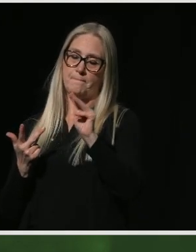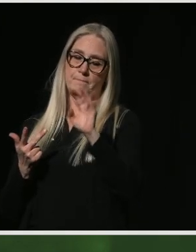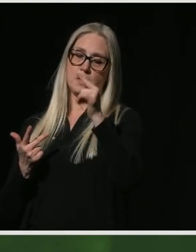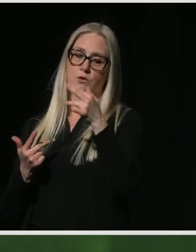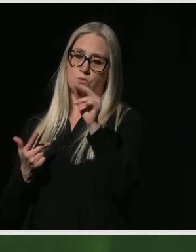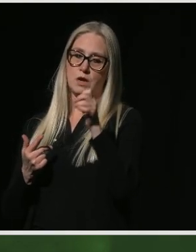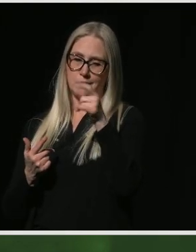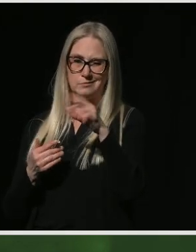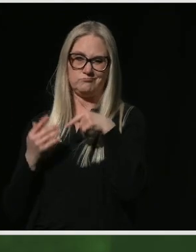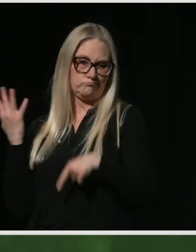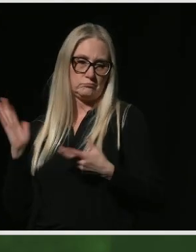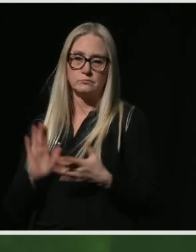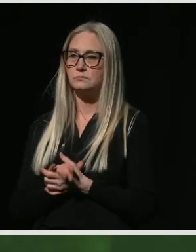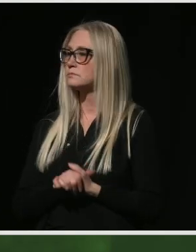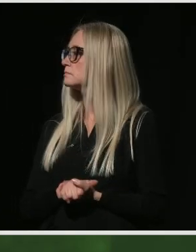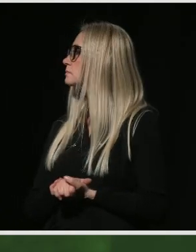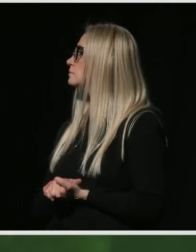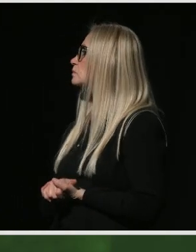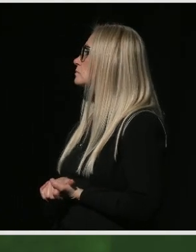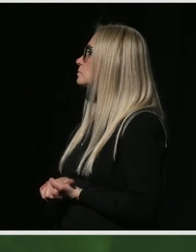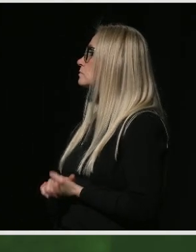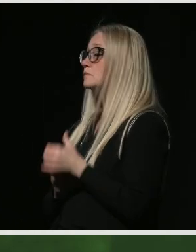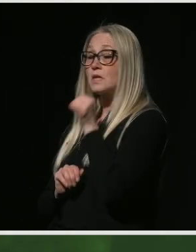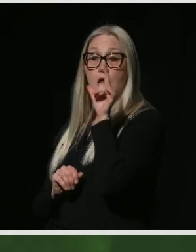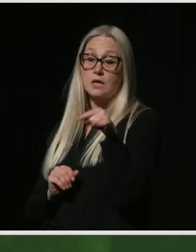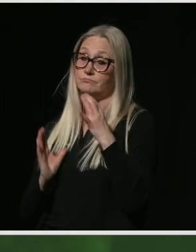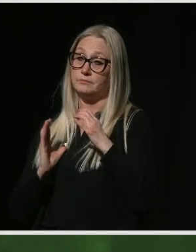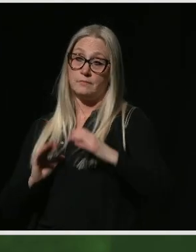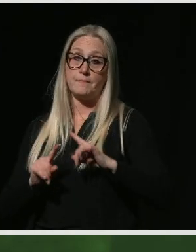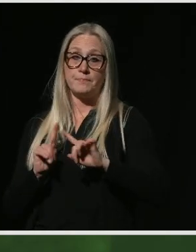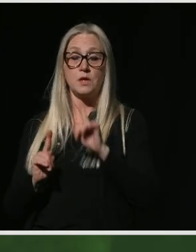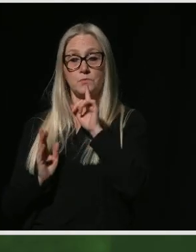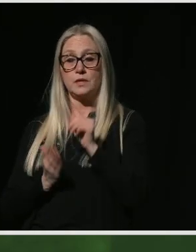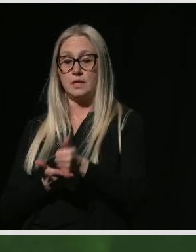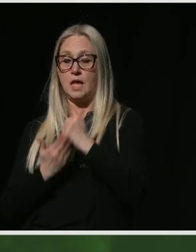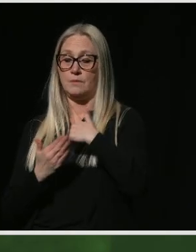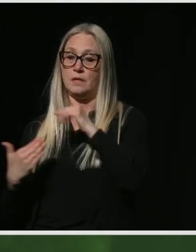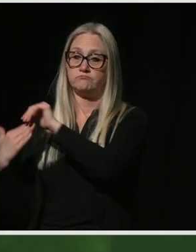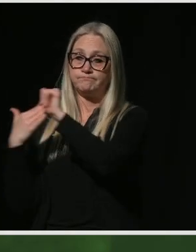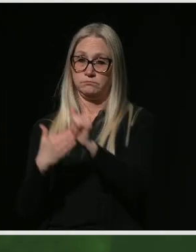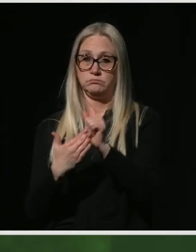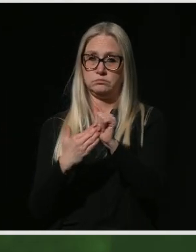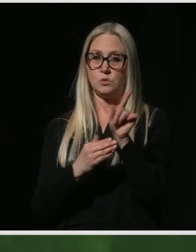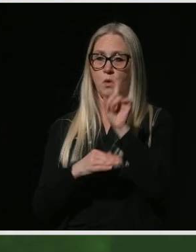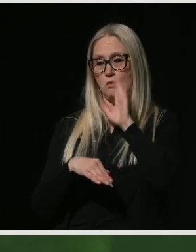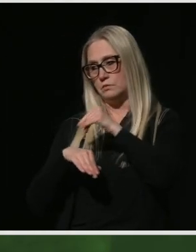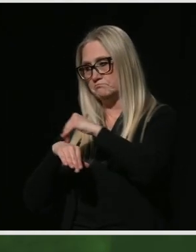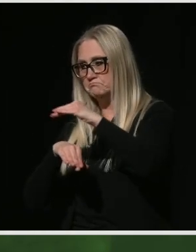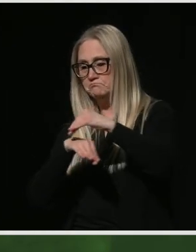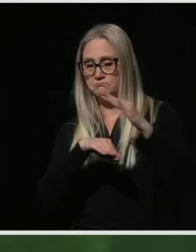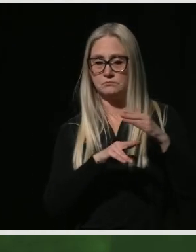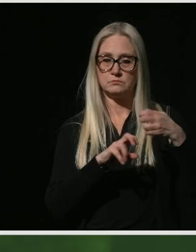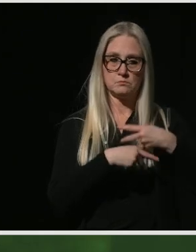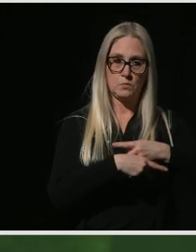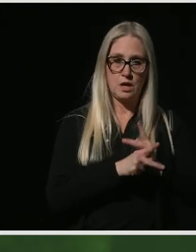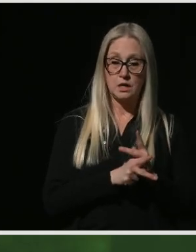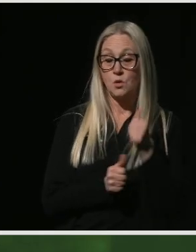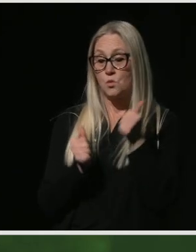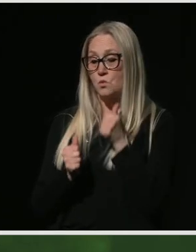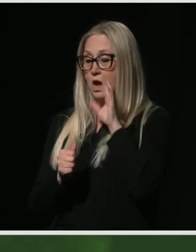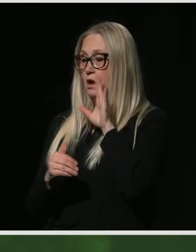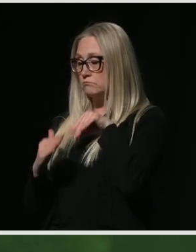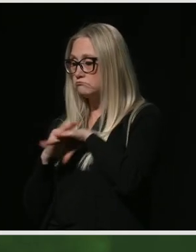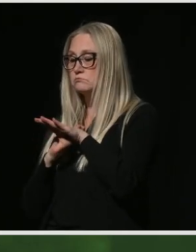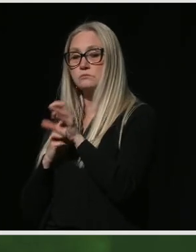others. These aren't just clients, they're helping us guide where the product goes, which crops to go into, and helping